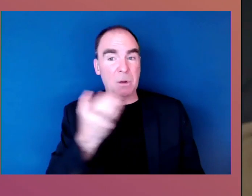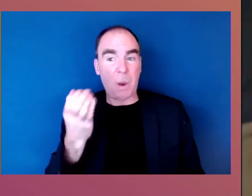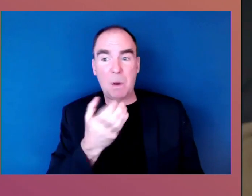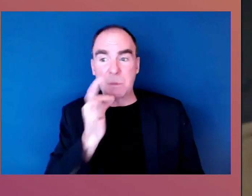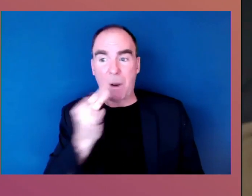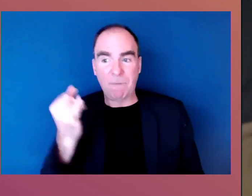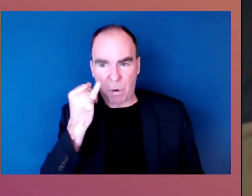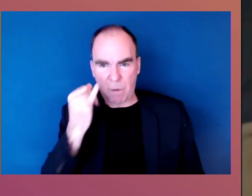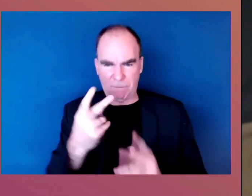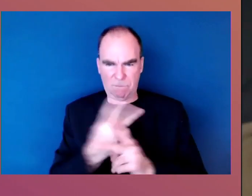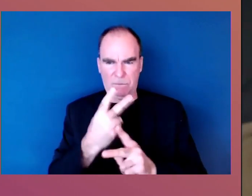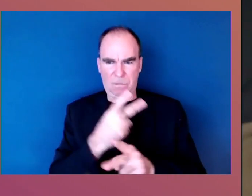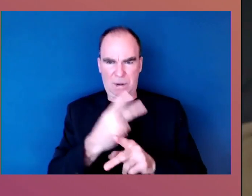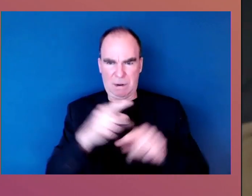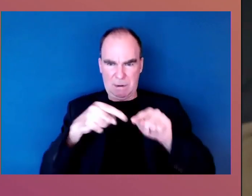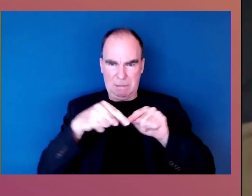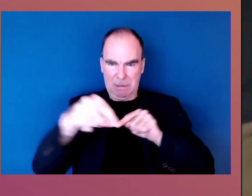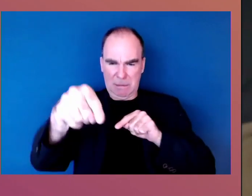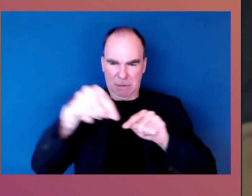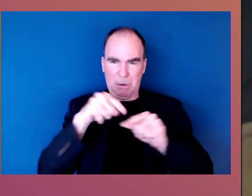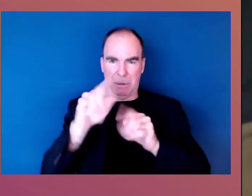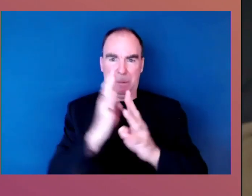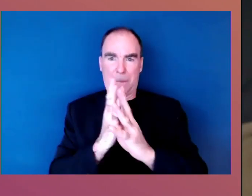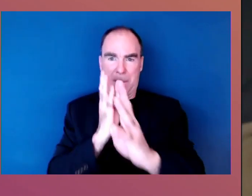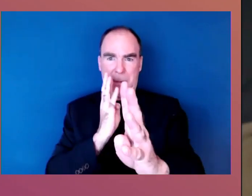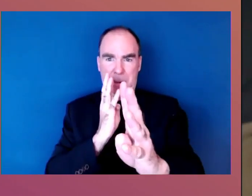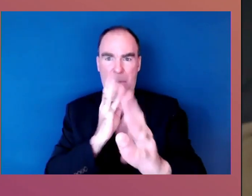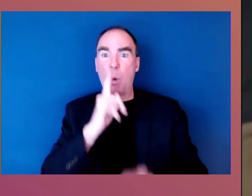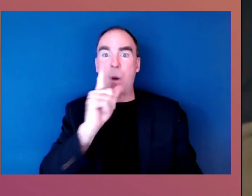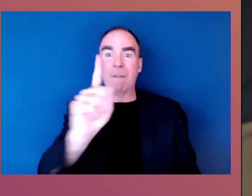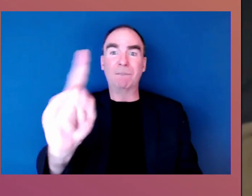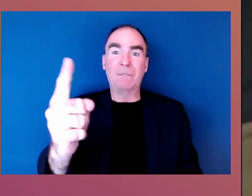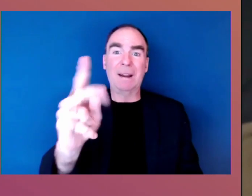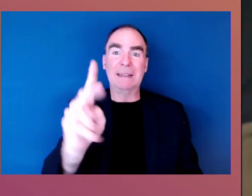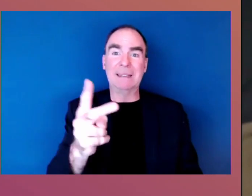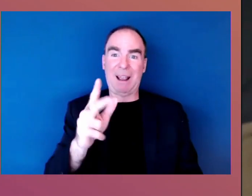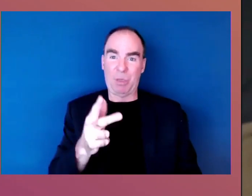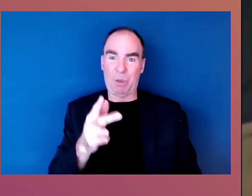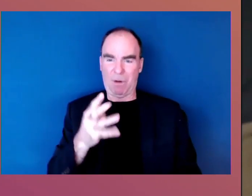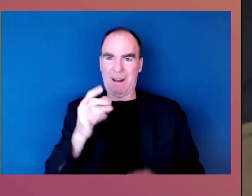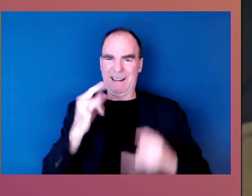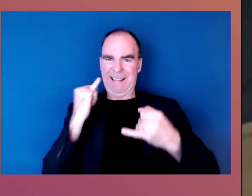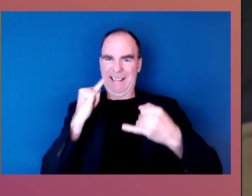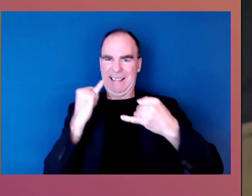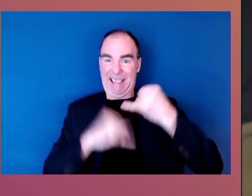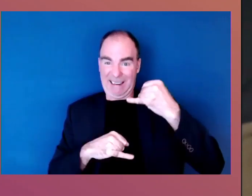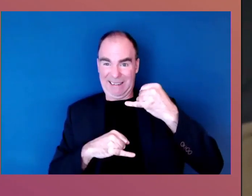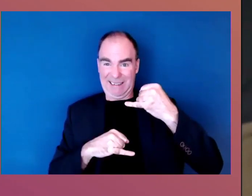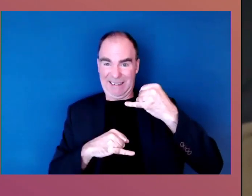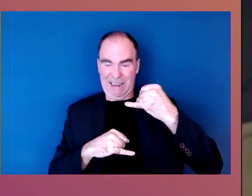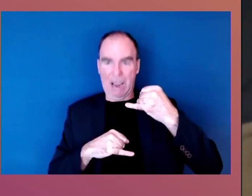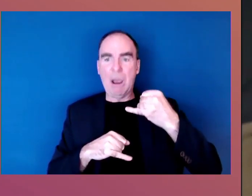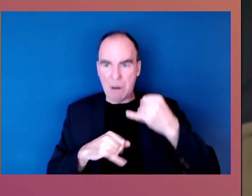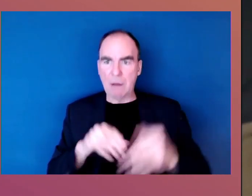It uses the RGB camera in a smartphone to detect nearby pedestrians and